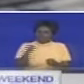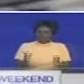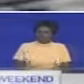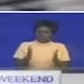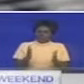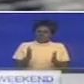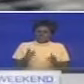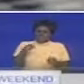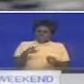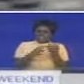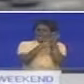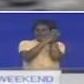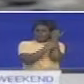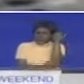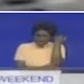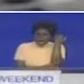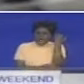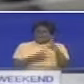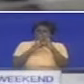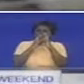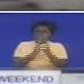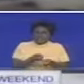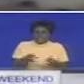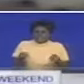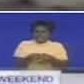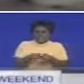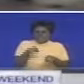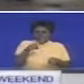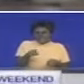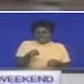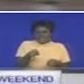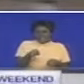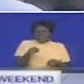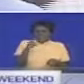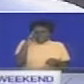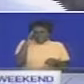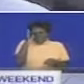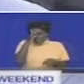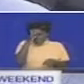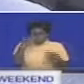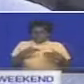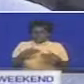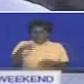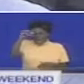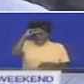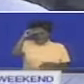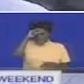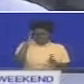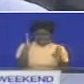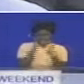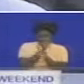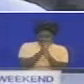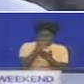poorly worked out spin by the police or purely taking Kenyans for a ride? I think the government is hiding some things. Kuna mambo